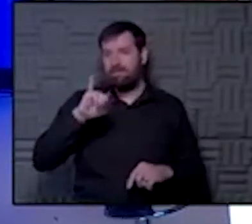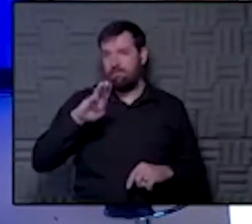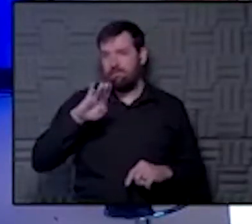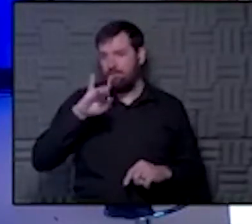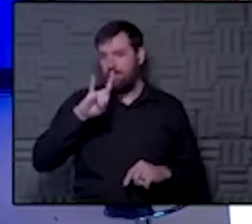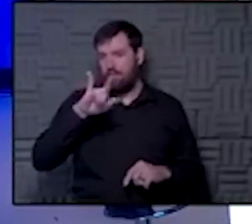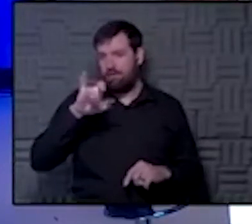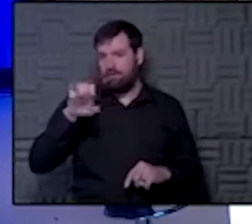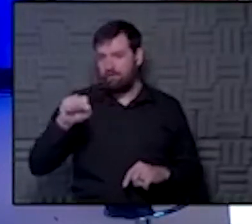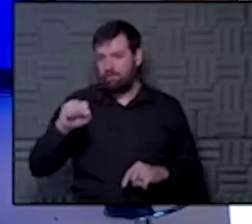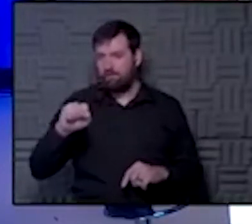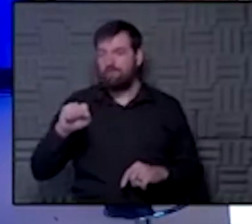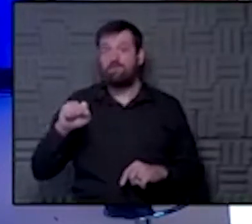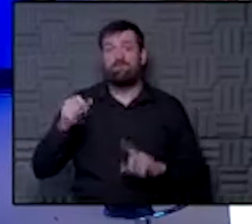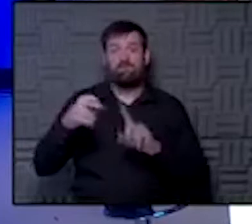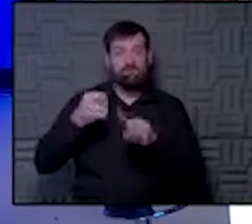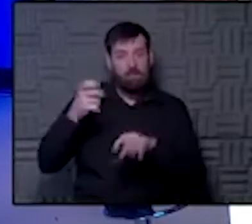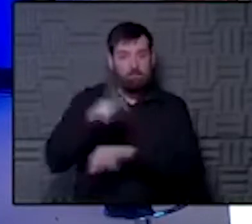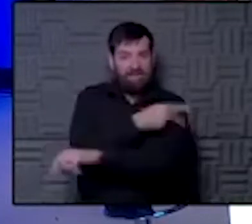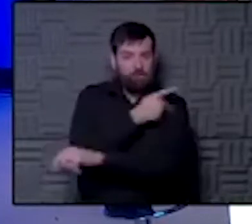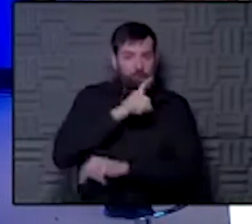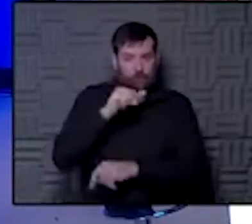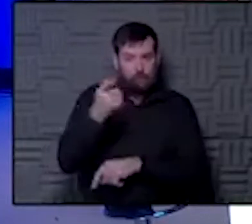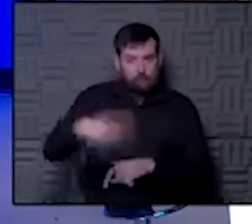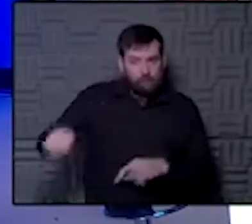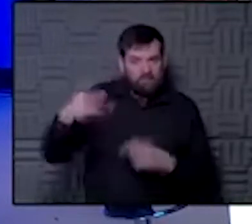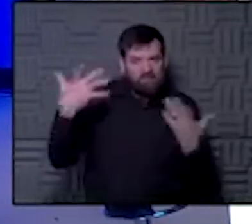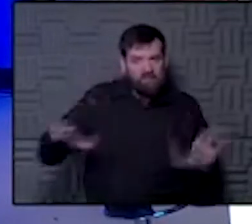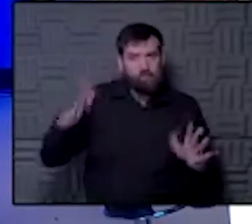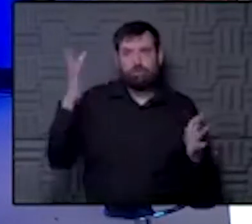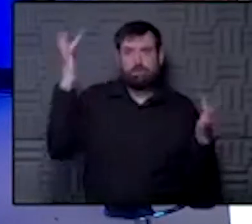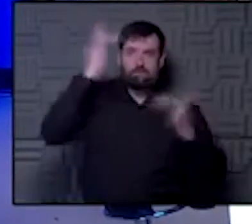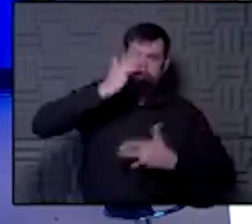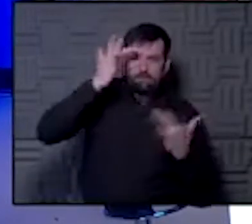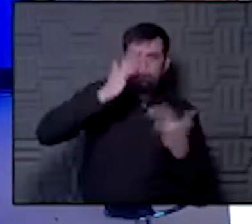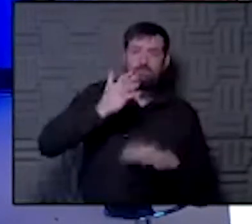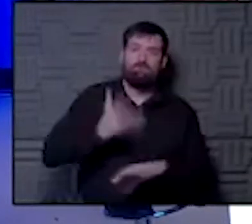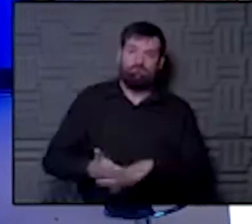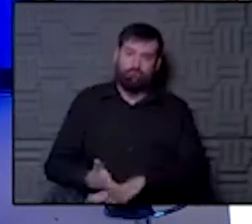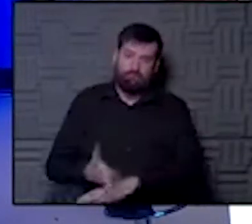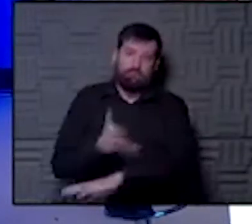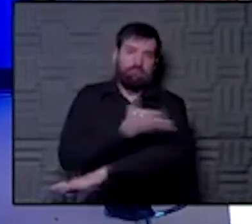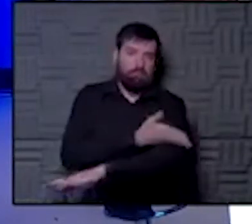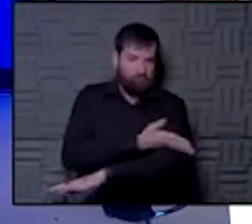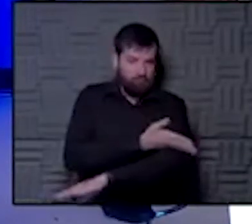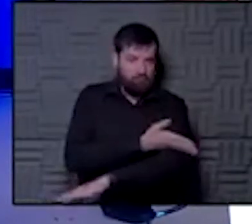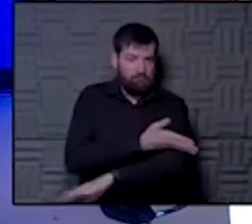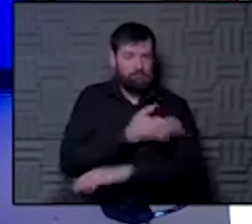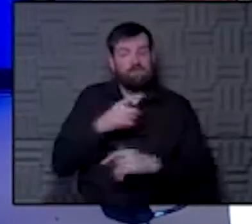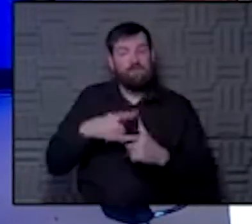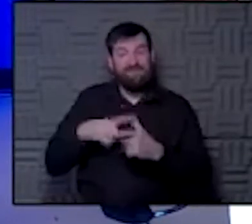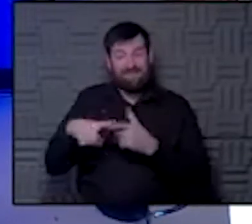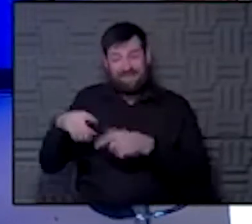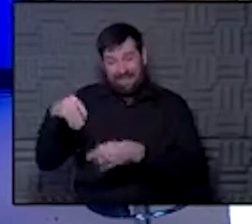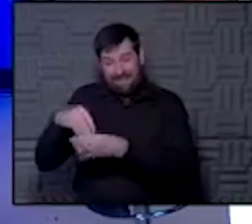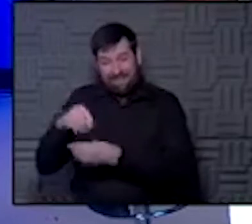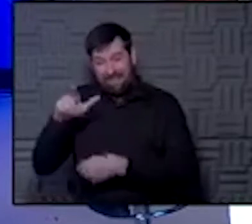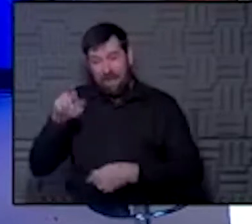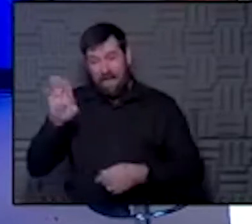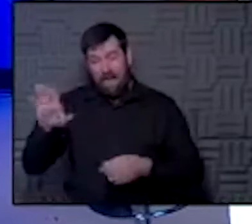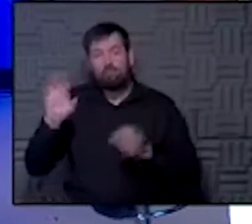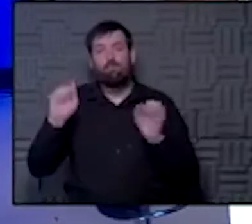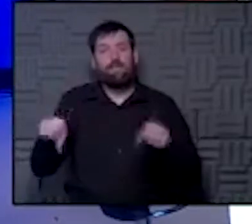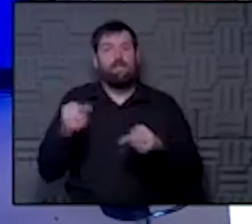were taken from patients who'd had SARS-CoV-2 and had a very successful recovery, and then in the lab, those antibodies can be